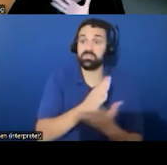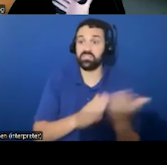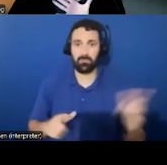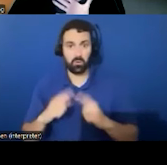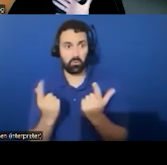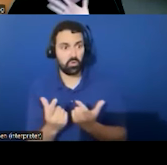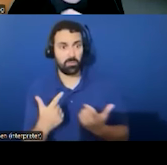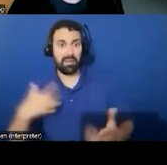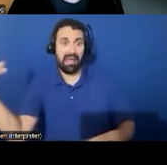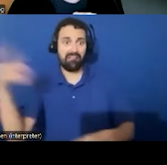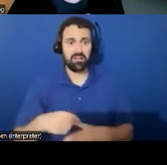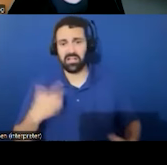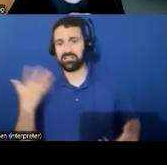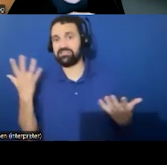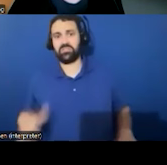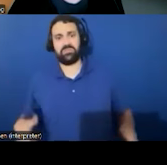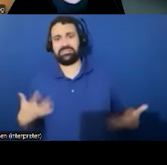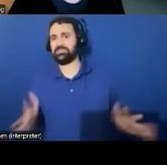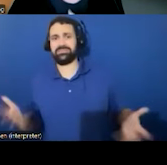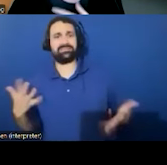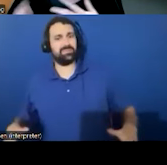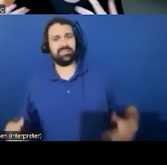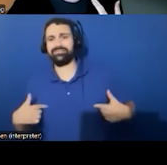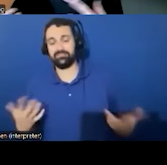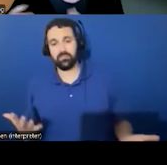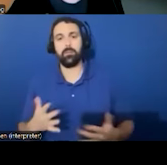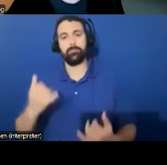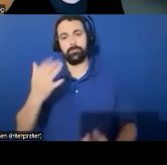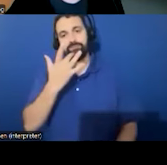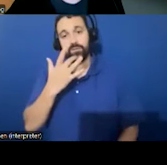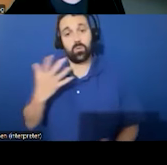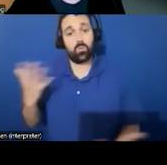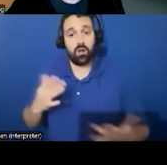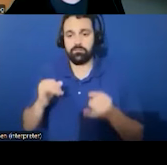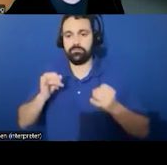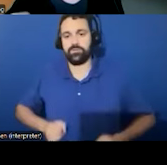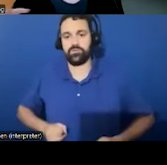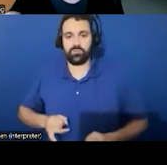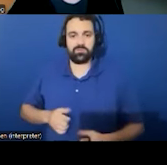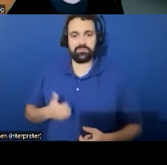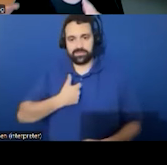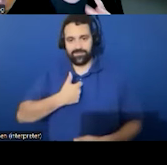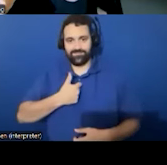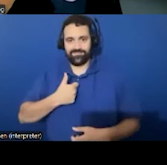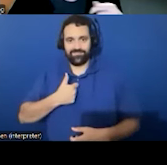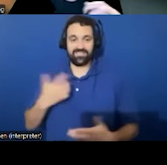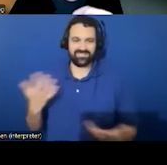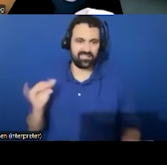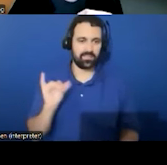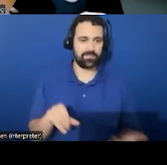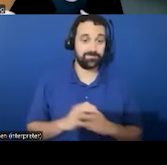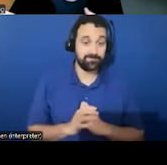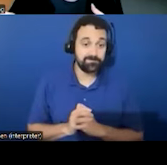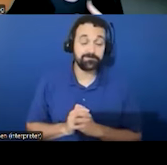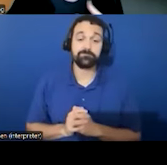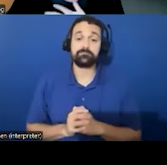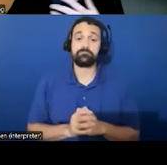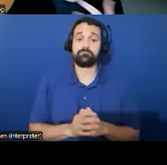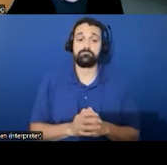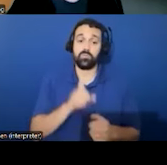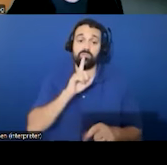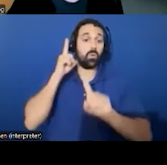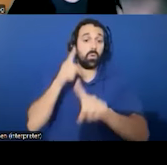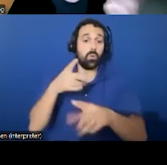and they want to do work individually. And so UDL encourages giving students different paths to